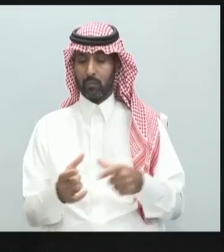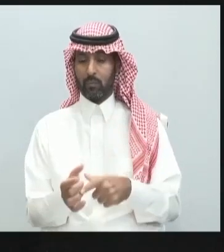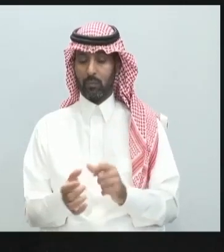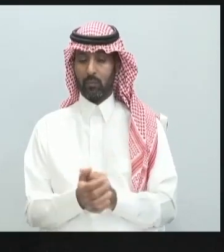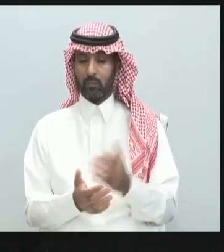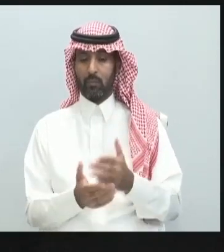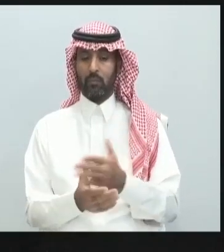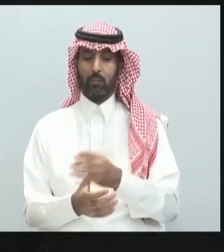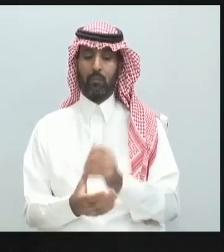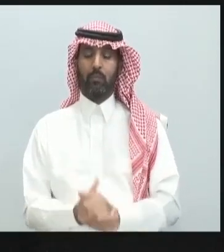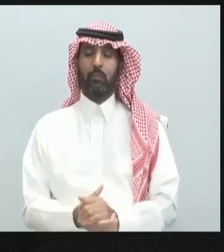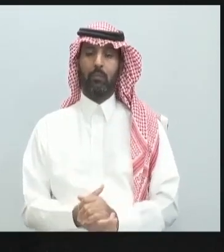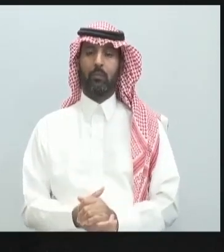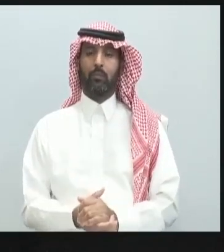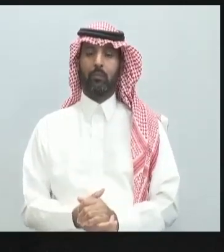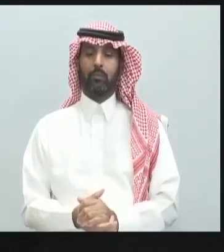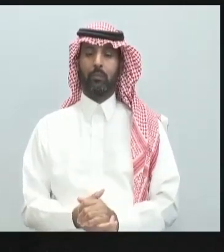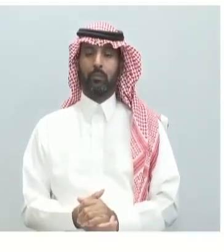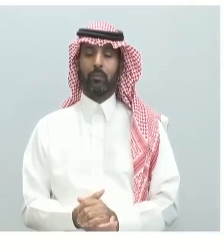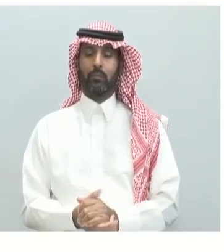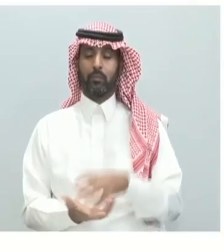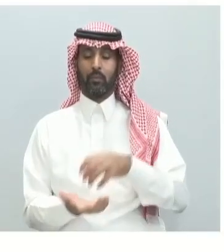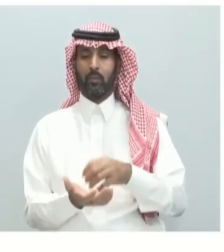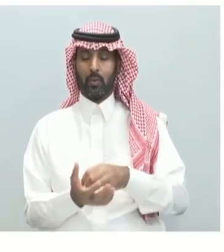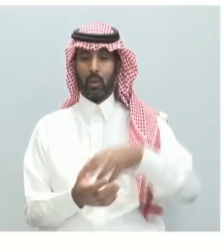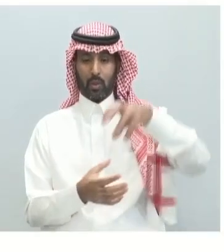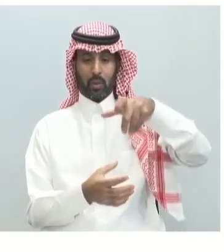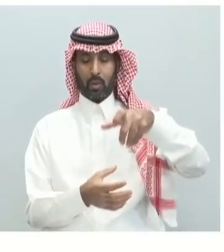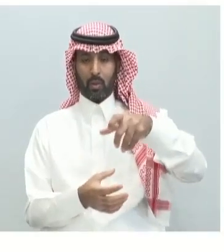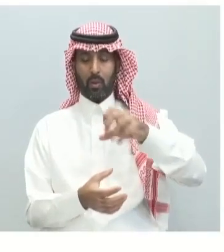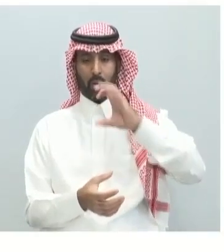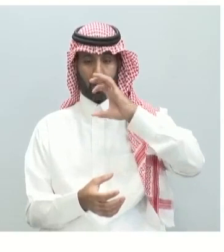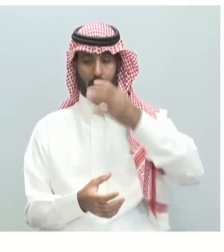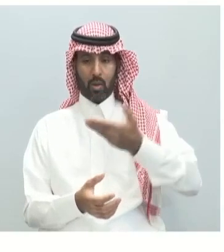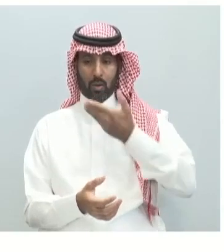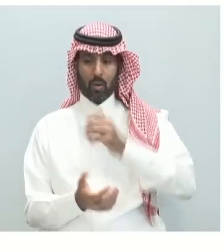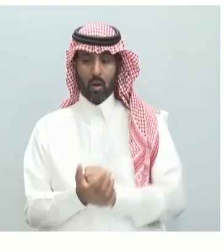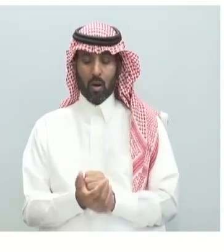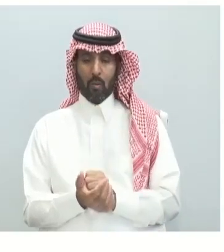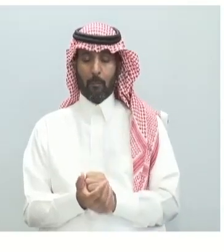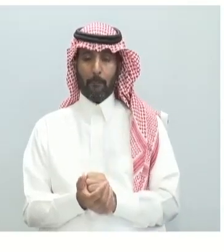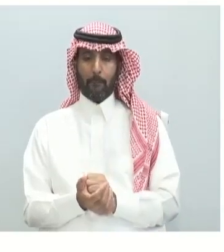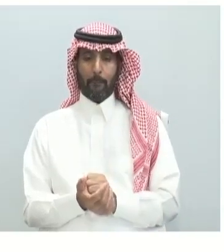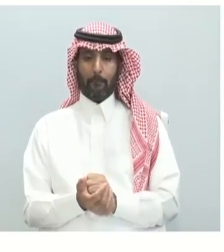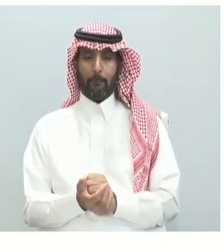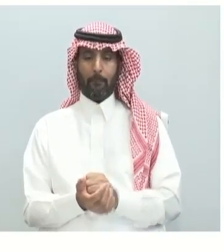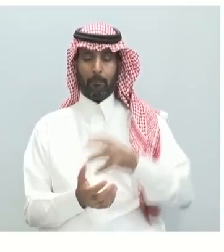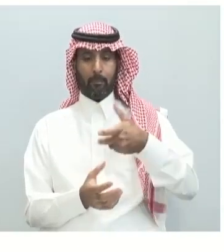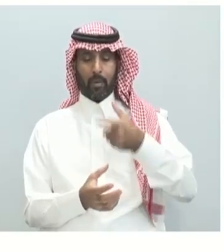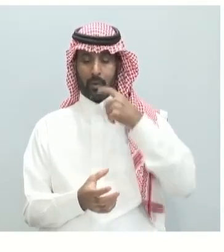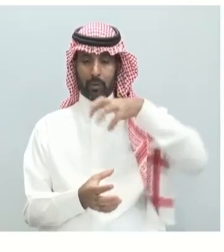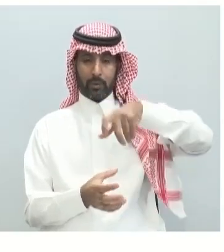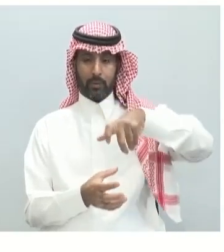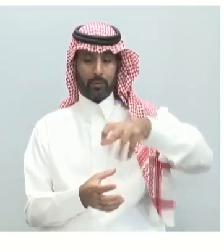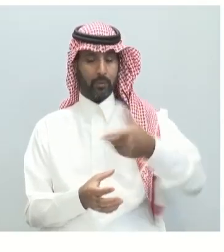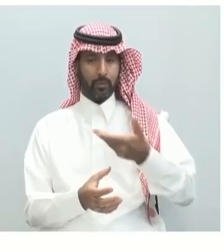using the wood in our houses. The local water supply, what is the most challenging aspect of not having it? What is the